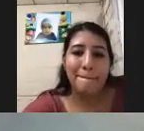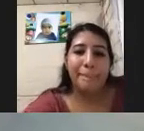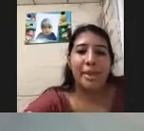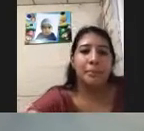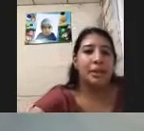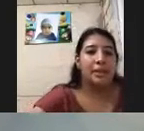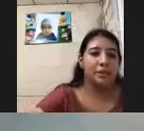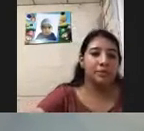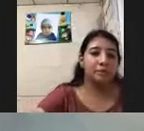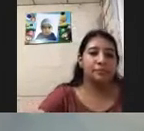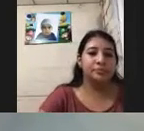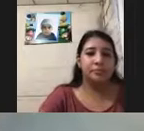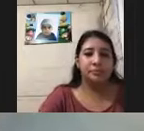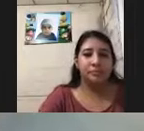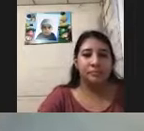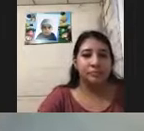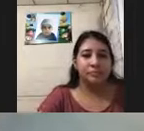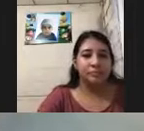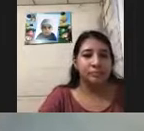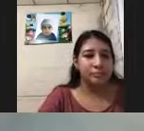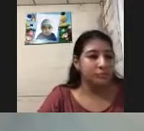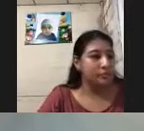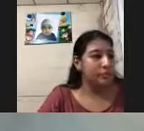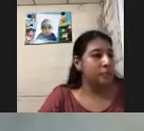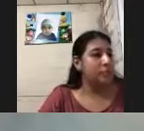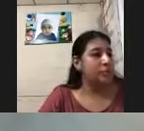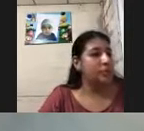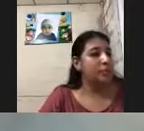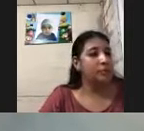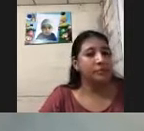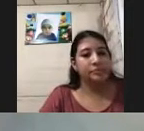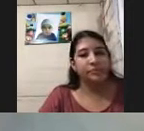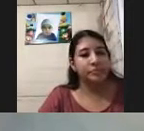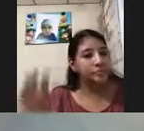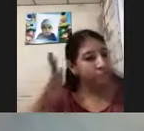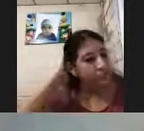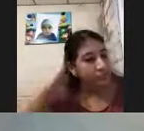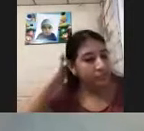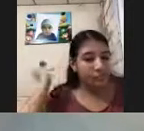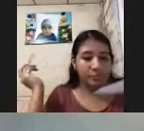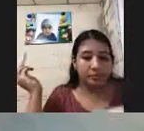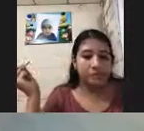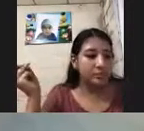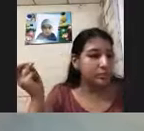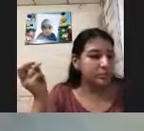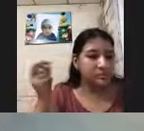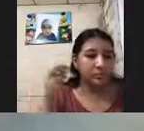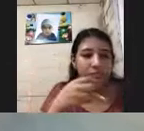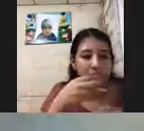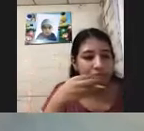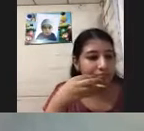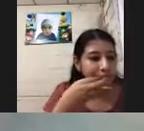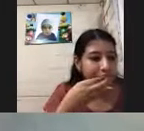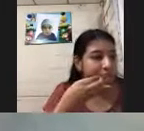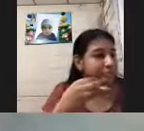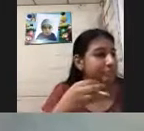Okay, okay. So he's planning to ride. Let's see now. Thank you very much, guys. Very well done. Excellent conversations, everybody.